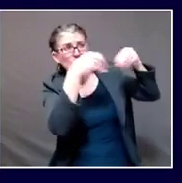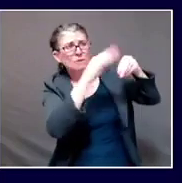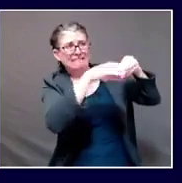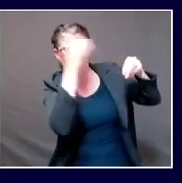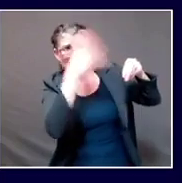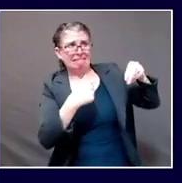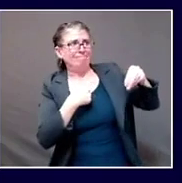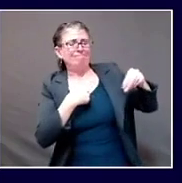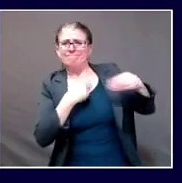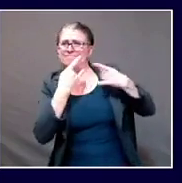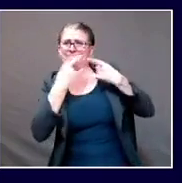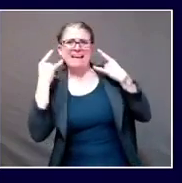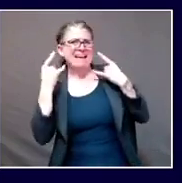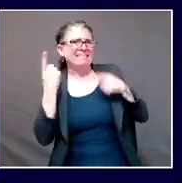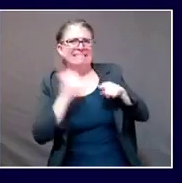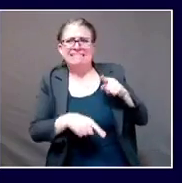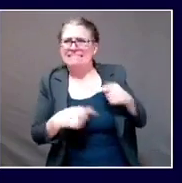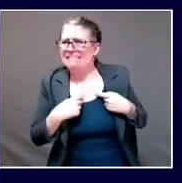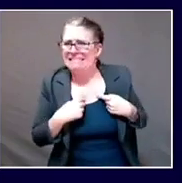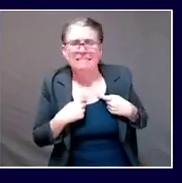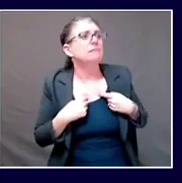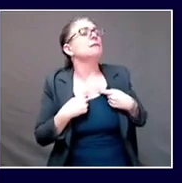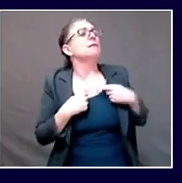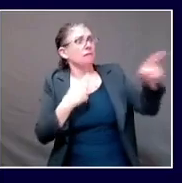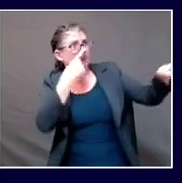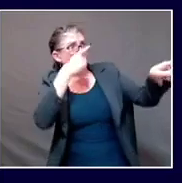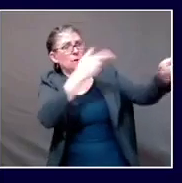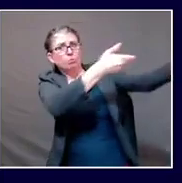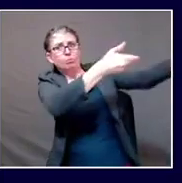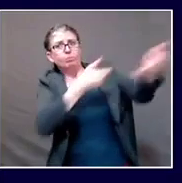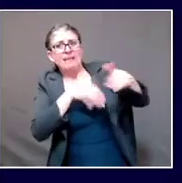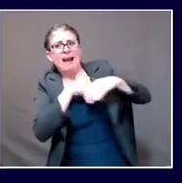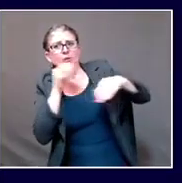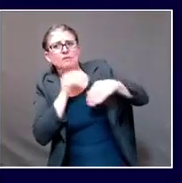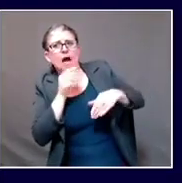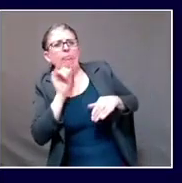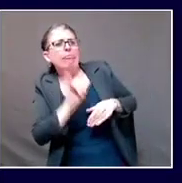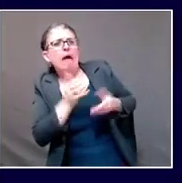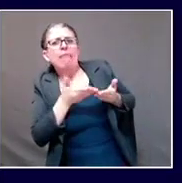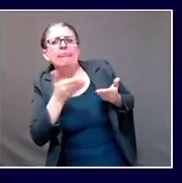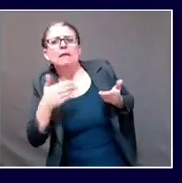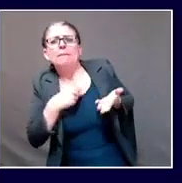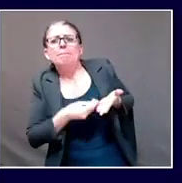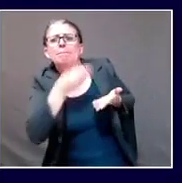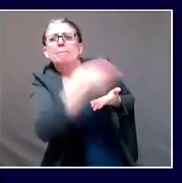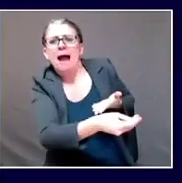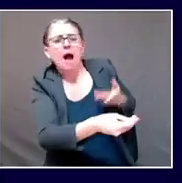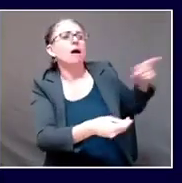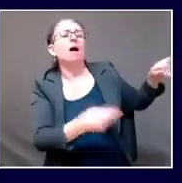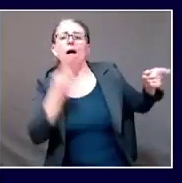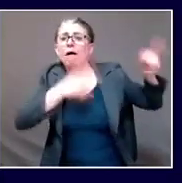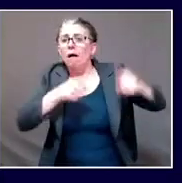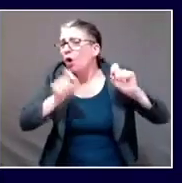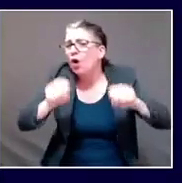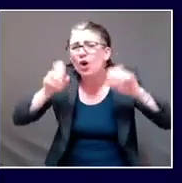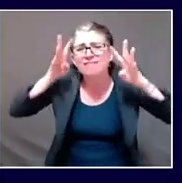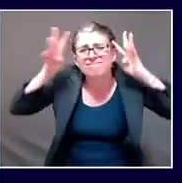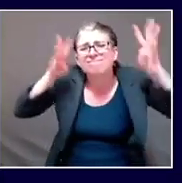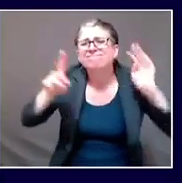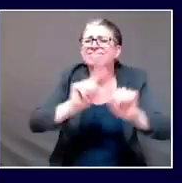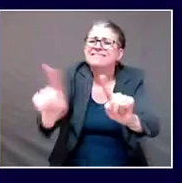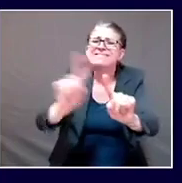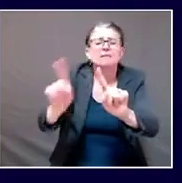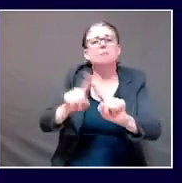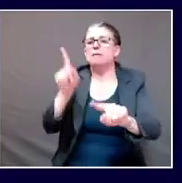They all were required to require customers to wear face coverings and they could deny entry. Now they must deny